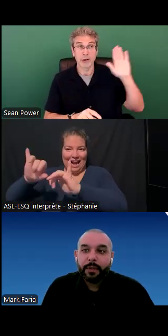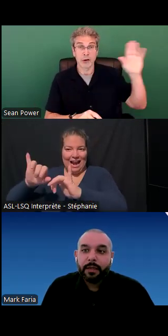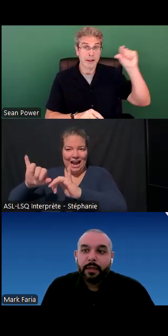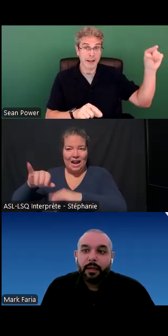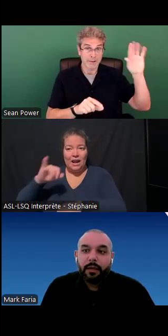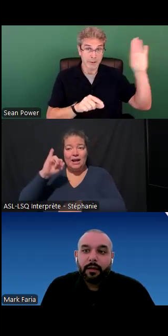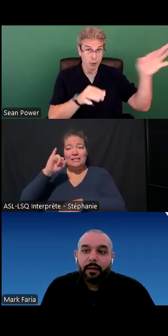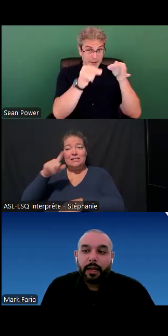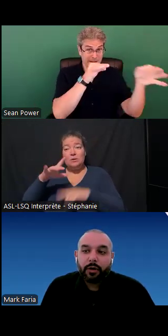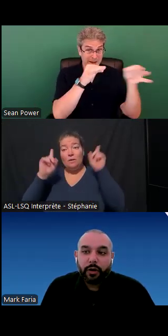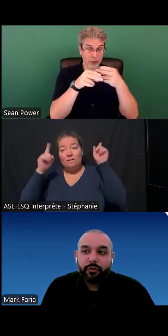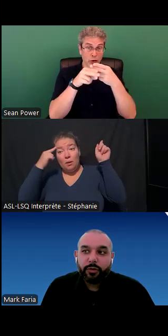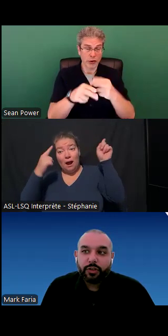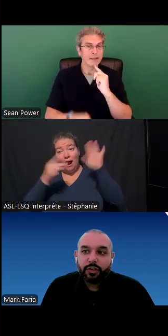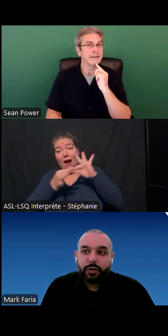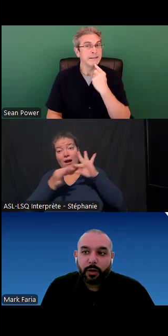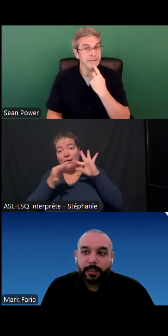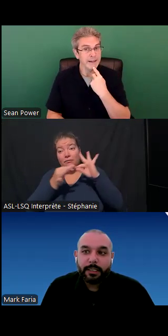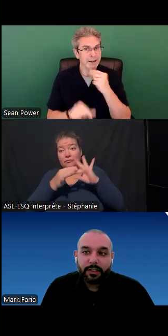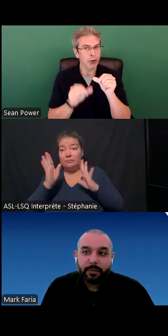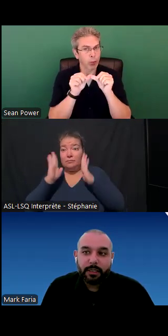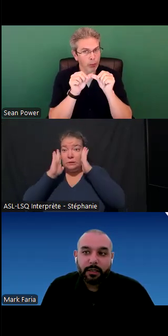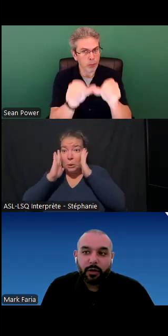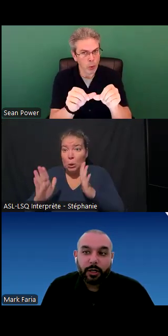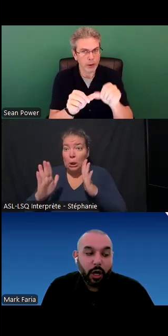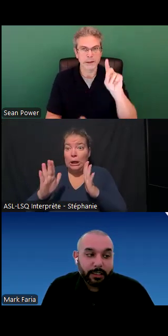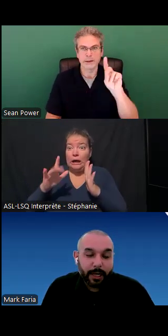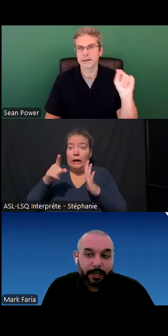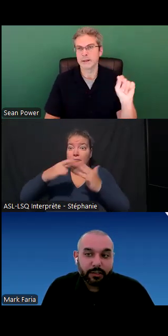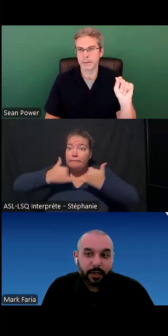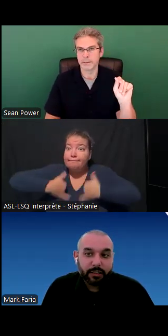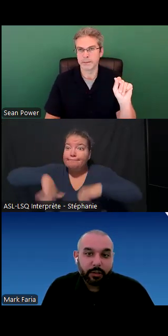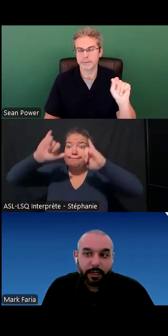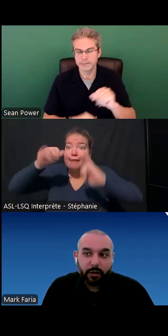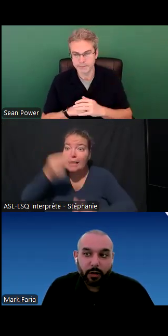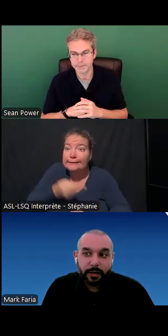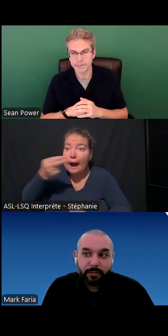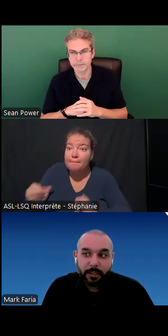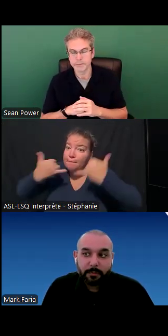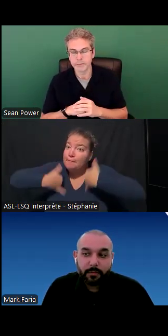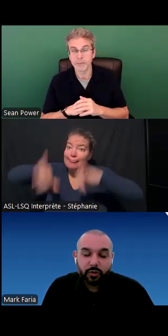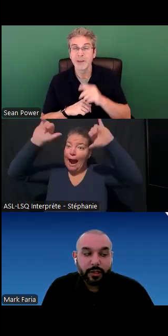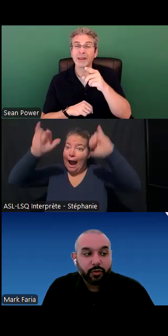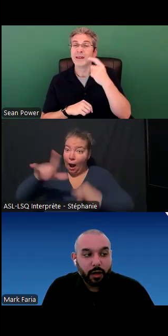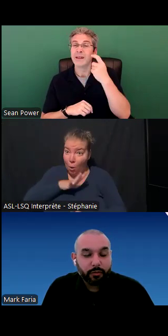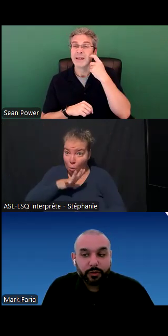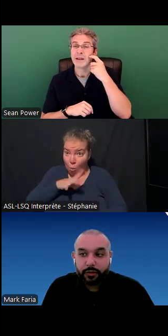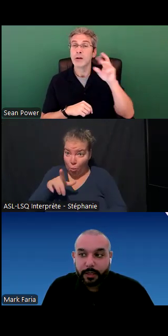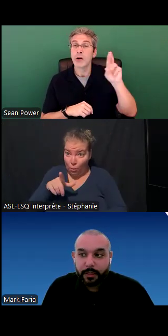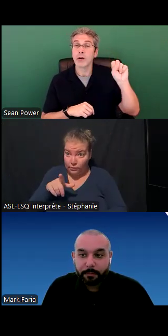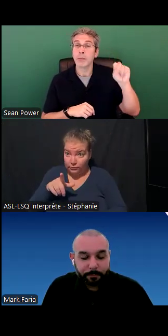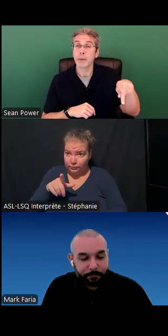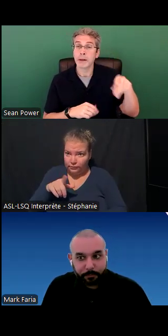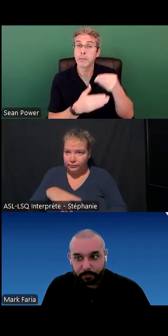it. Now, contributions to an RDSP are not tax deductible like an RRSP, so they do not reduce